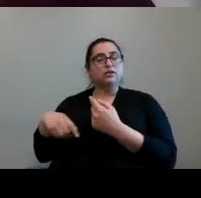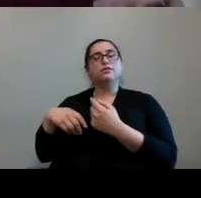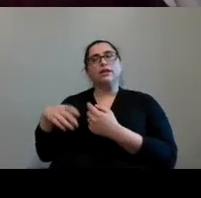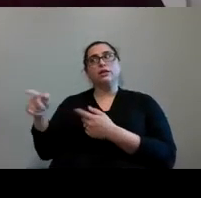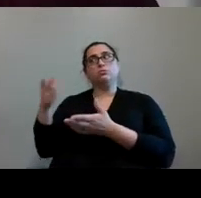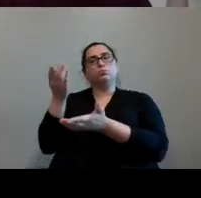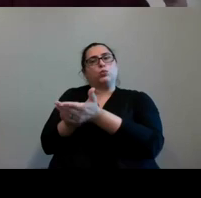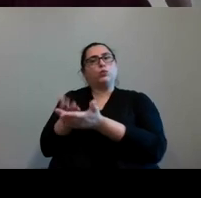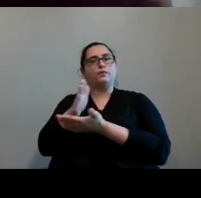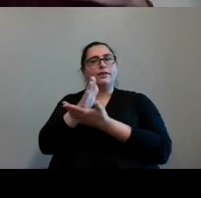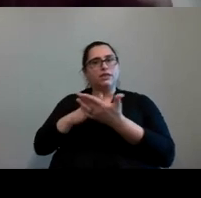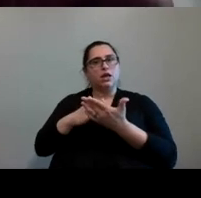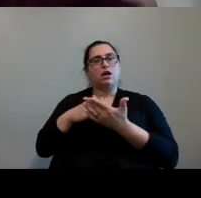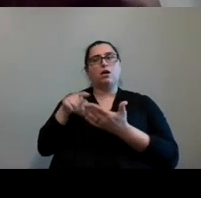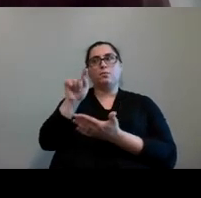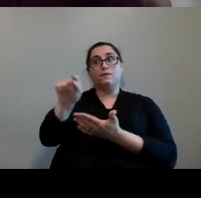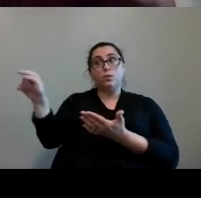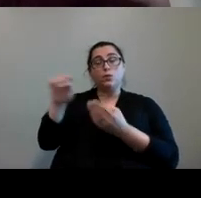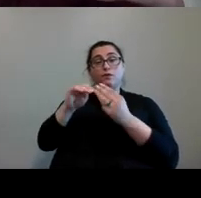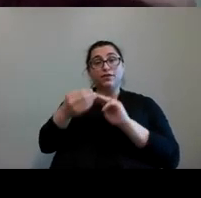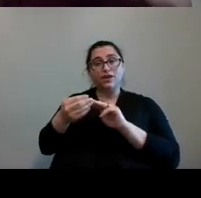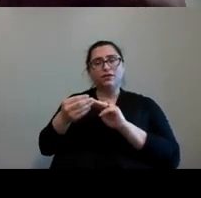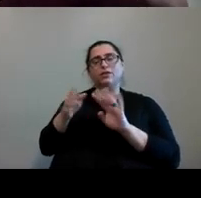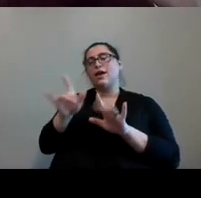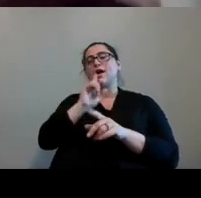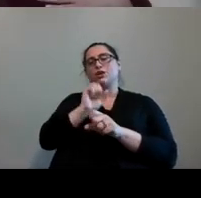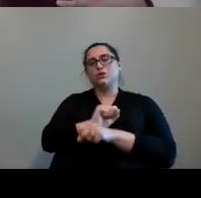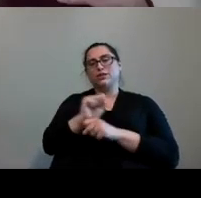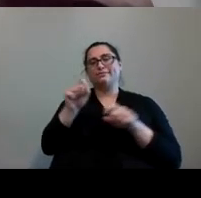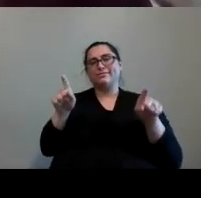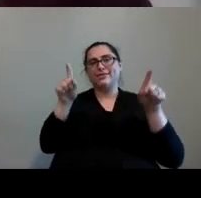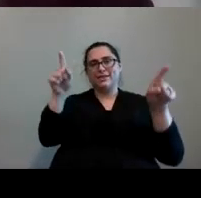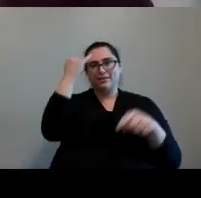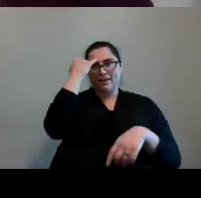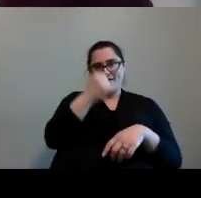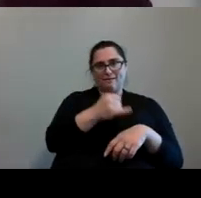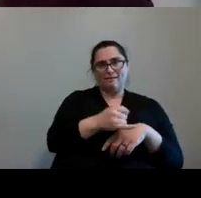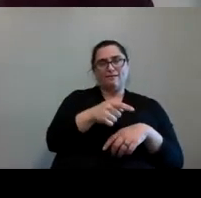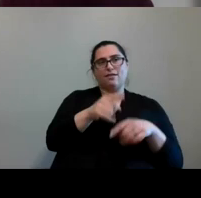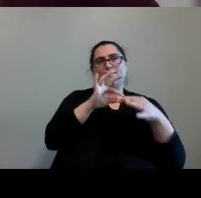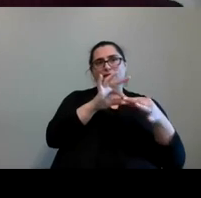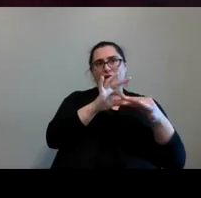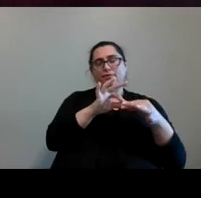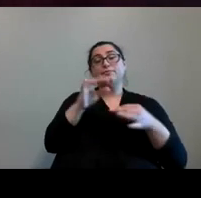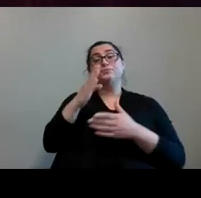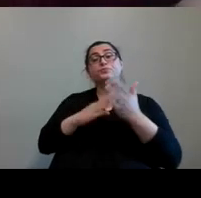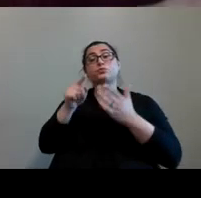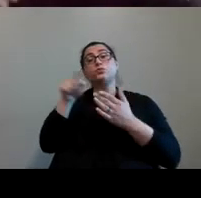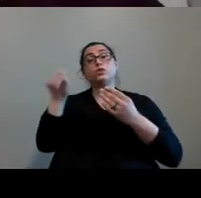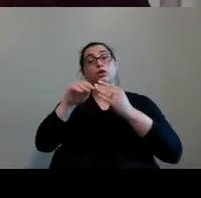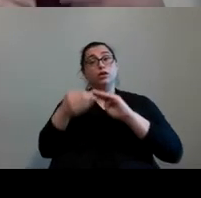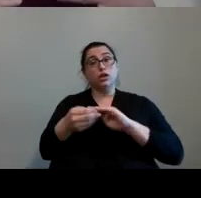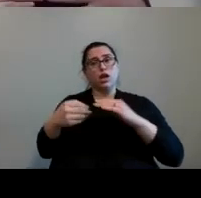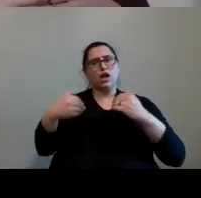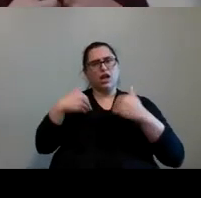would it would be the same thing actually that you would see with affinity. Some of the variants had a